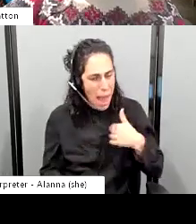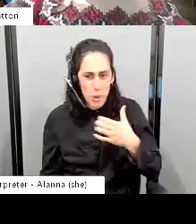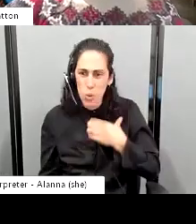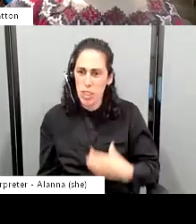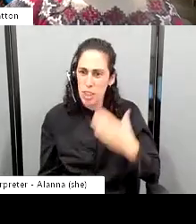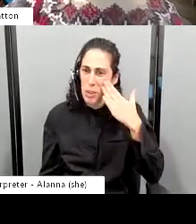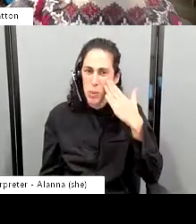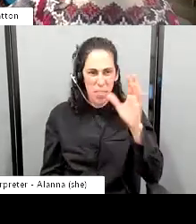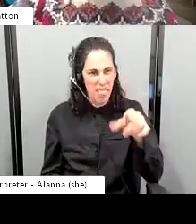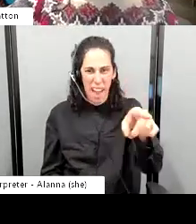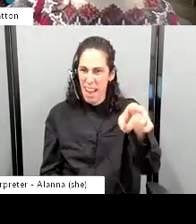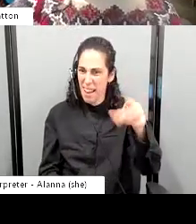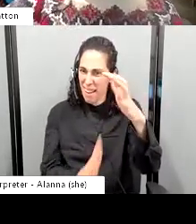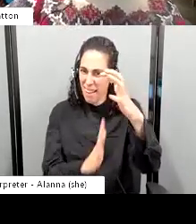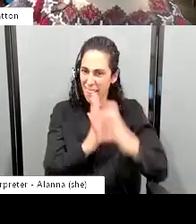much mint.